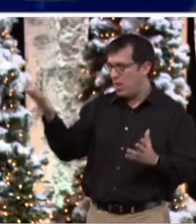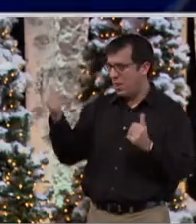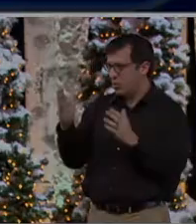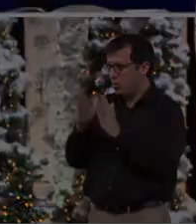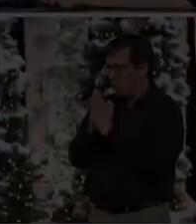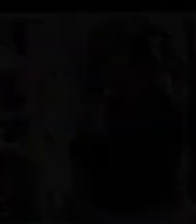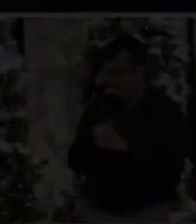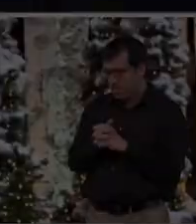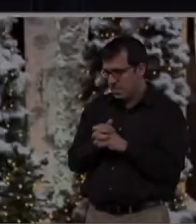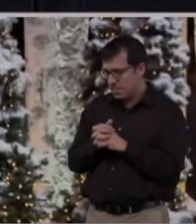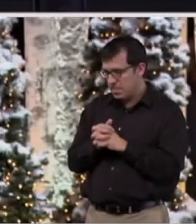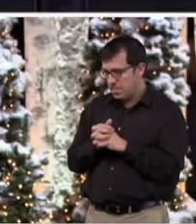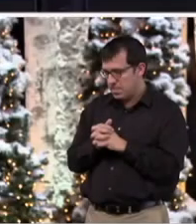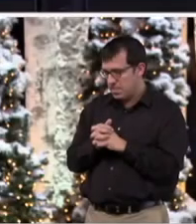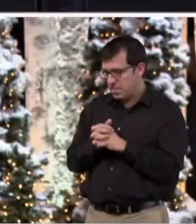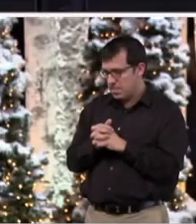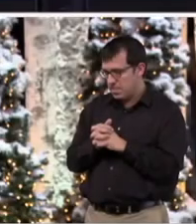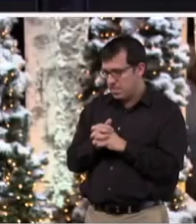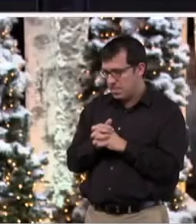together.